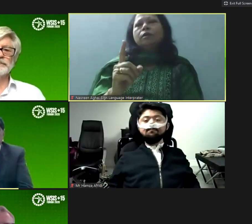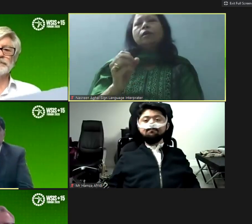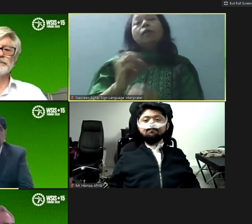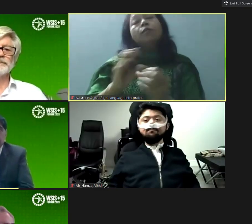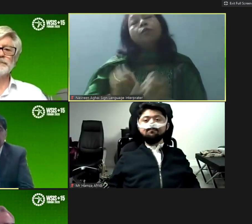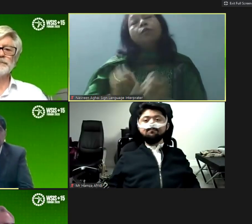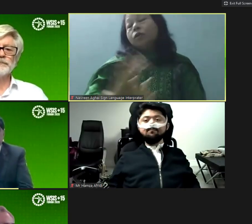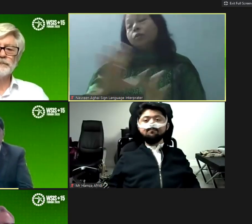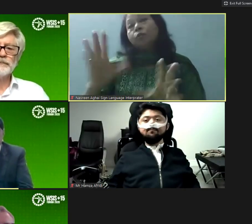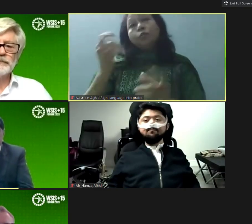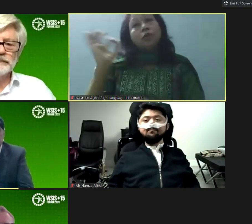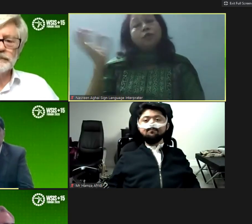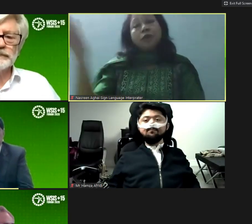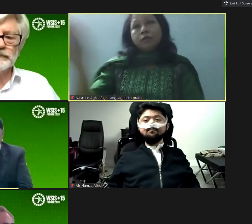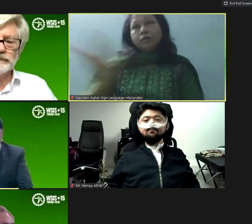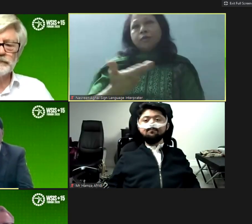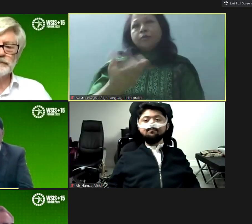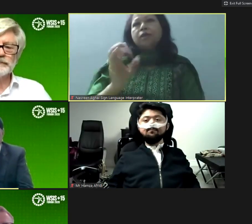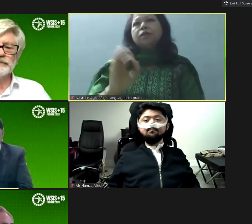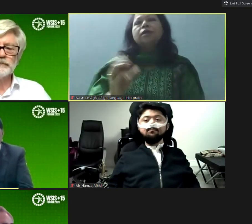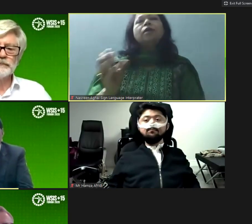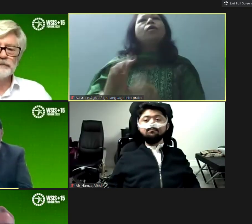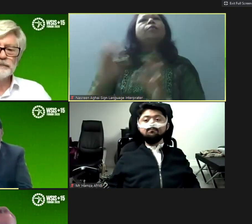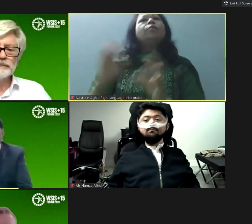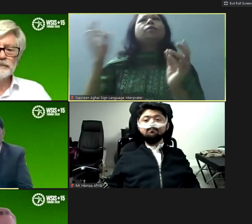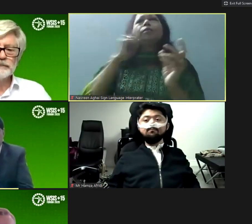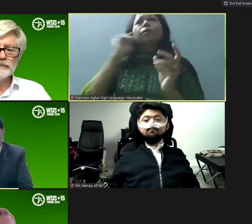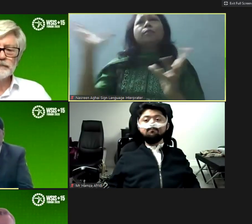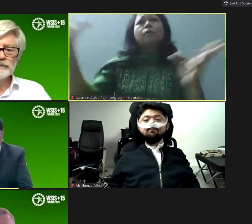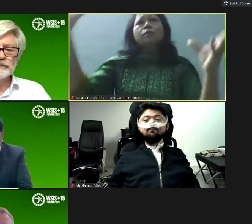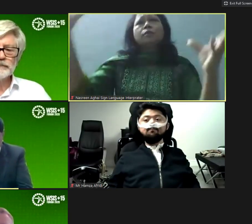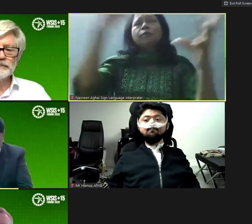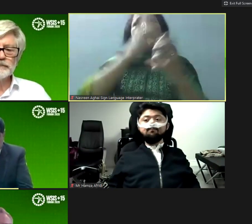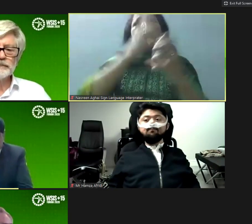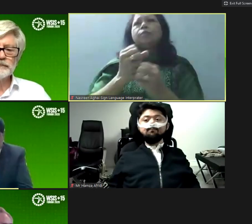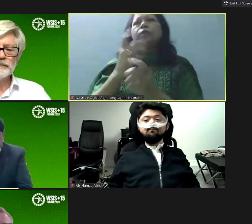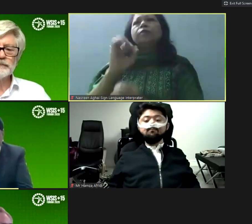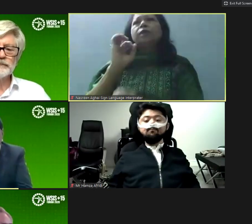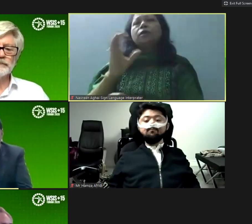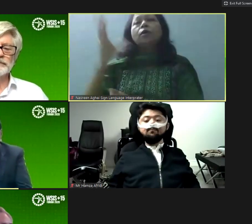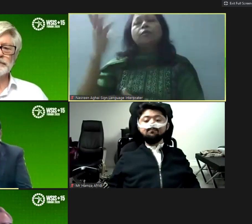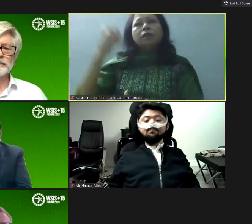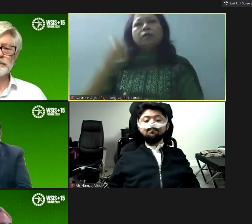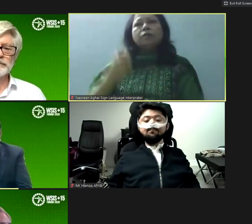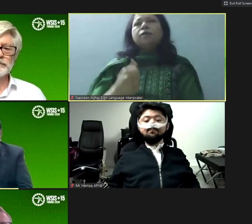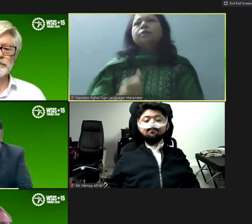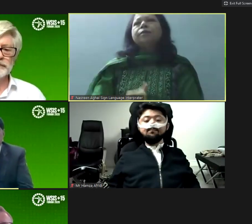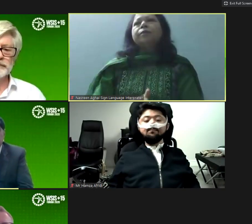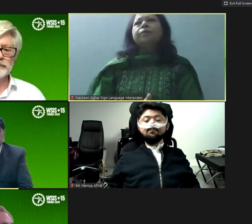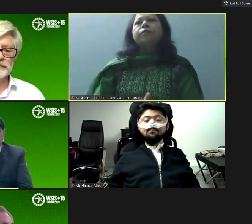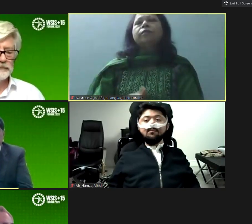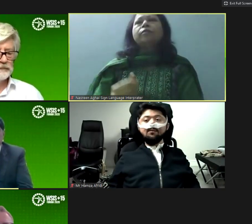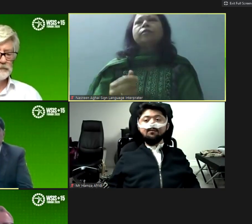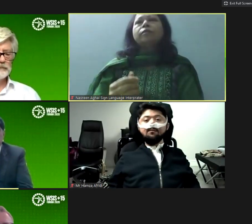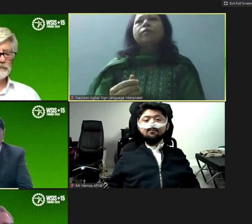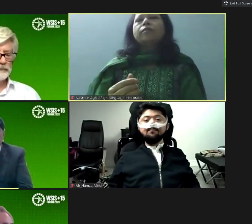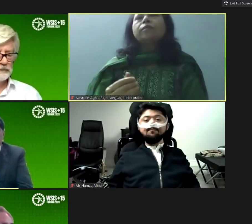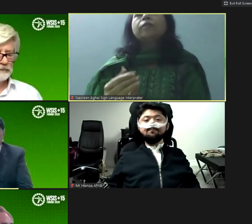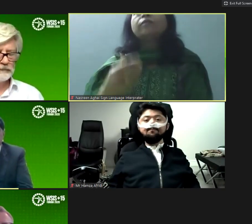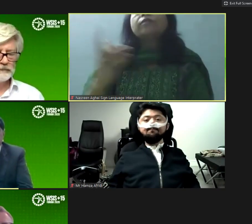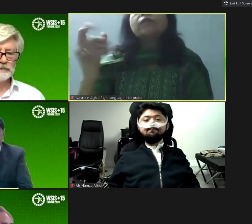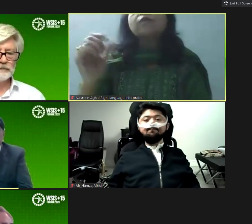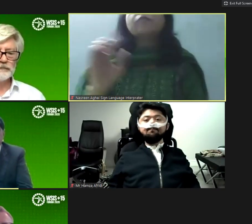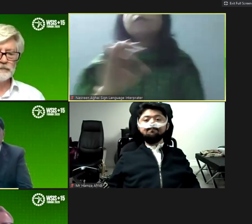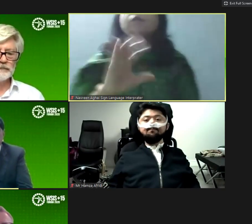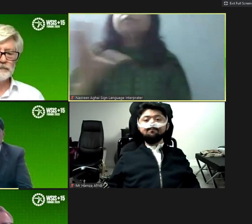marginalized individuals and sections of population, it has also brought back into the mainstream those who were marginalized on